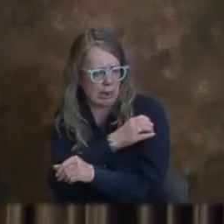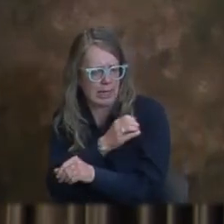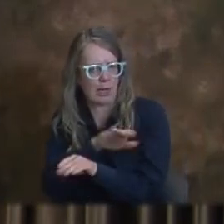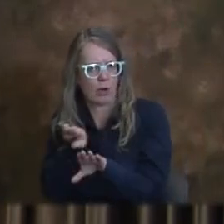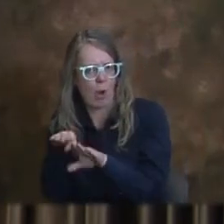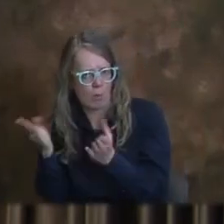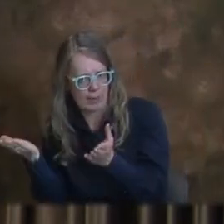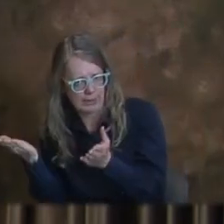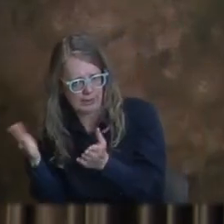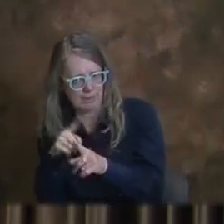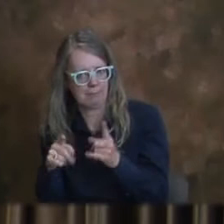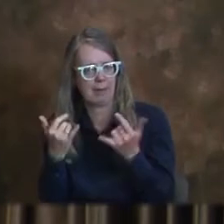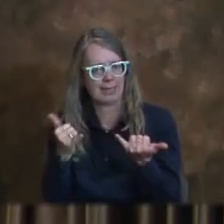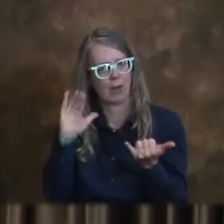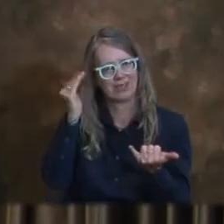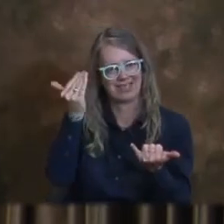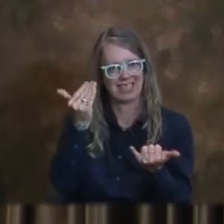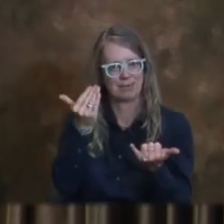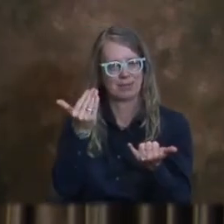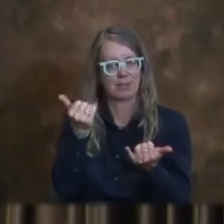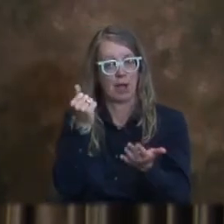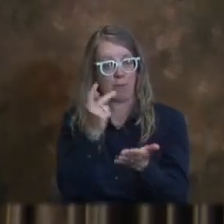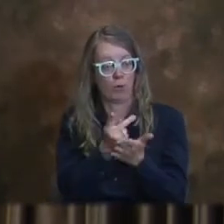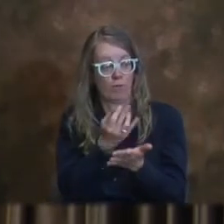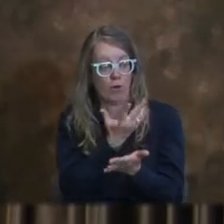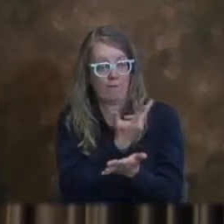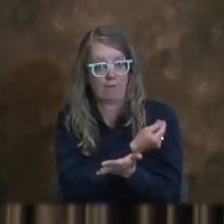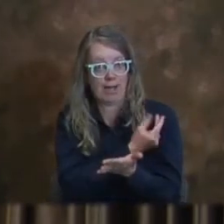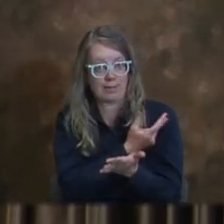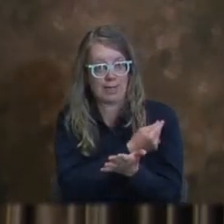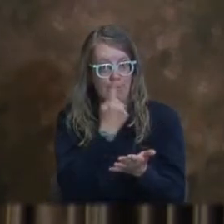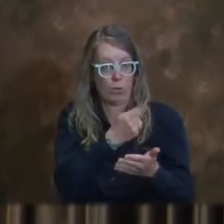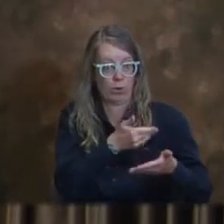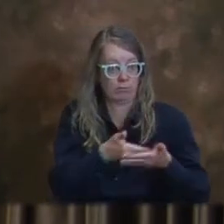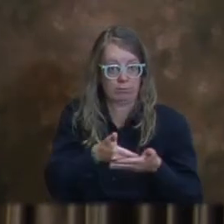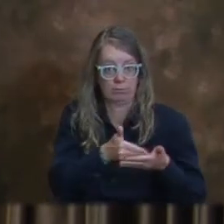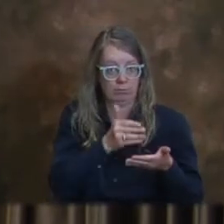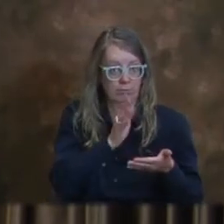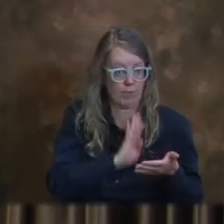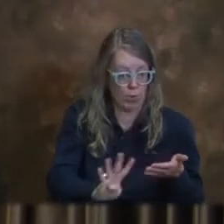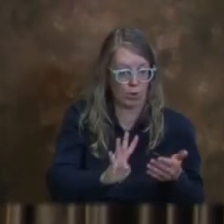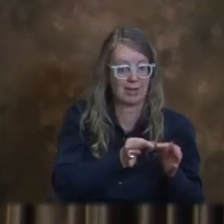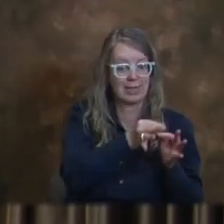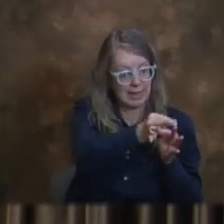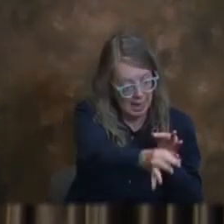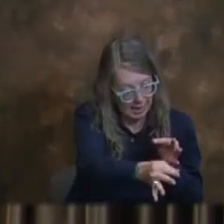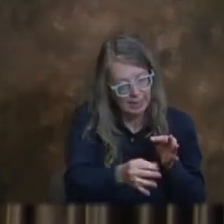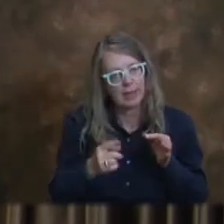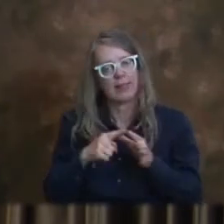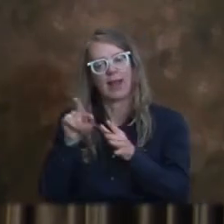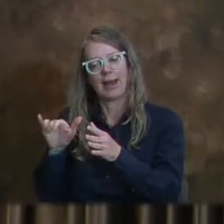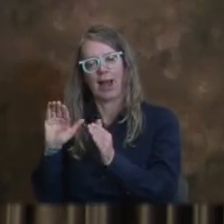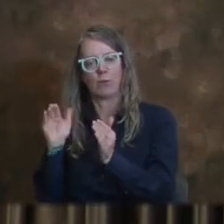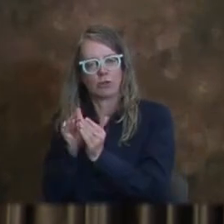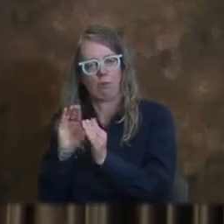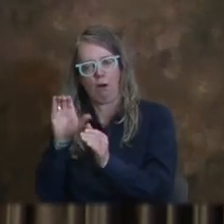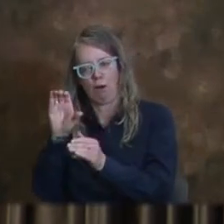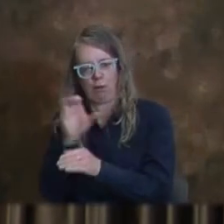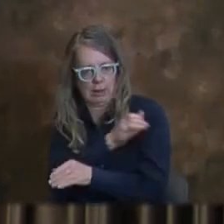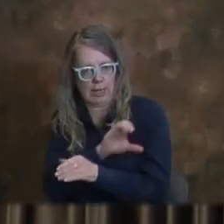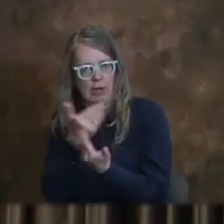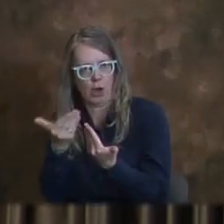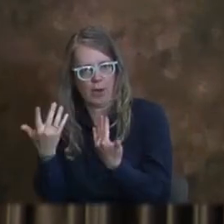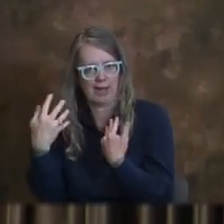that delay and that it's likely probably April, we will go ahead and transition that, and then as we approach that